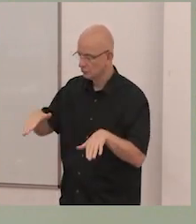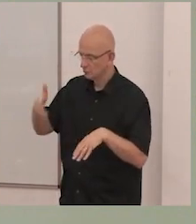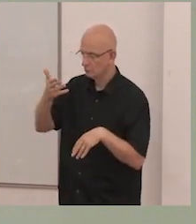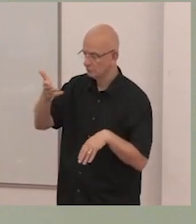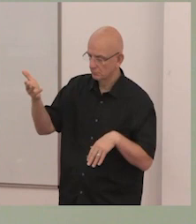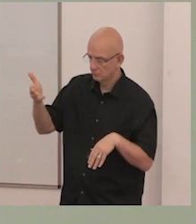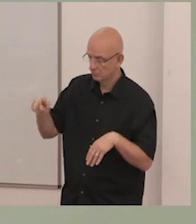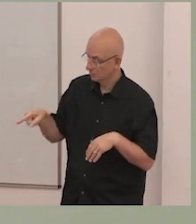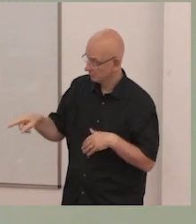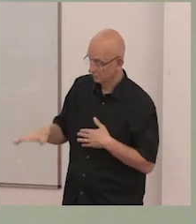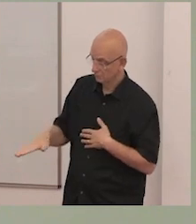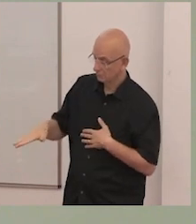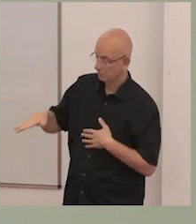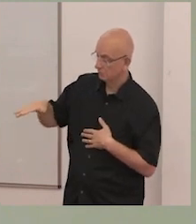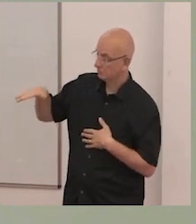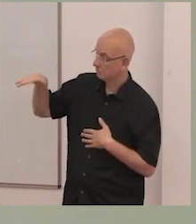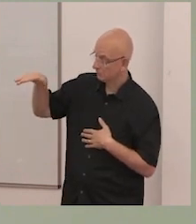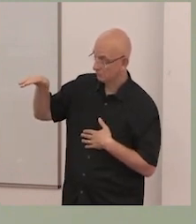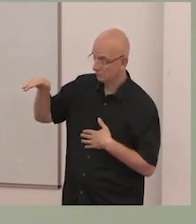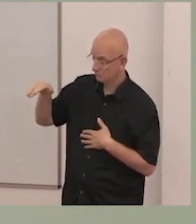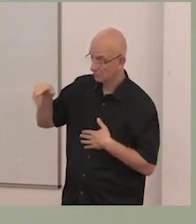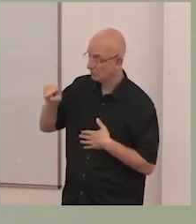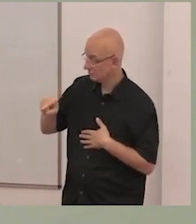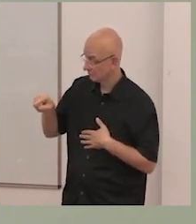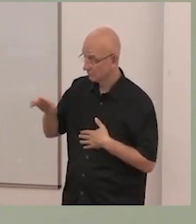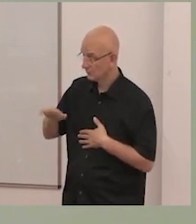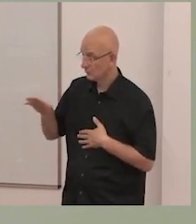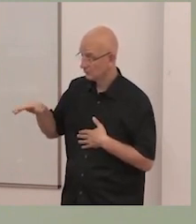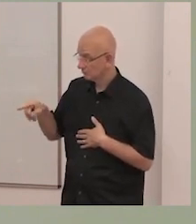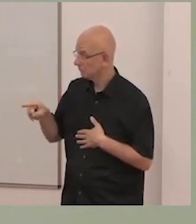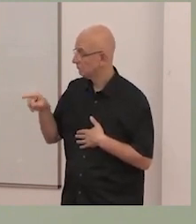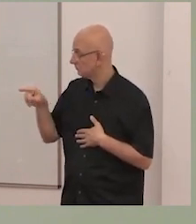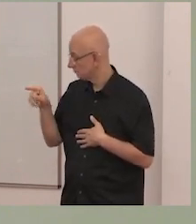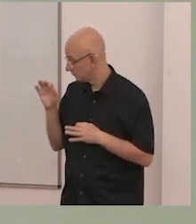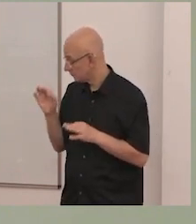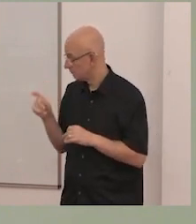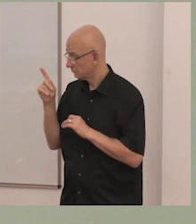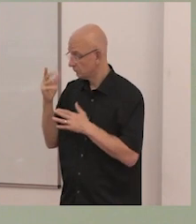when they reach school age, those who have milder